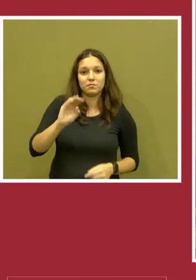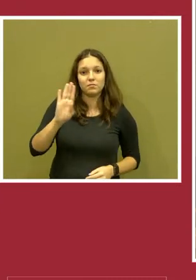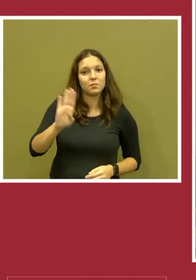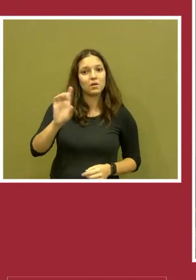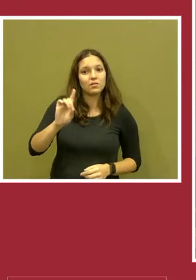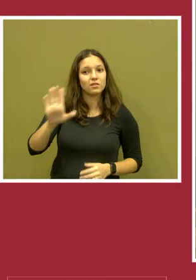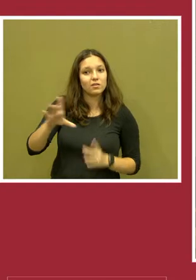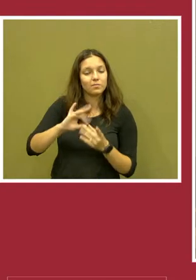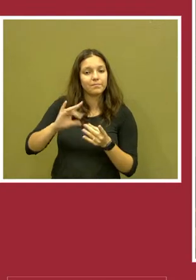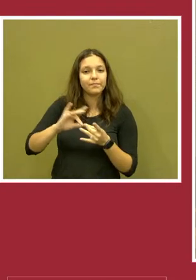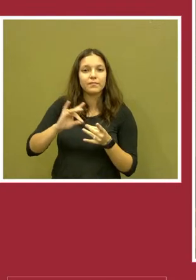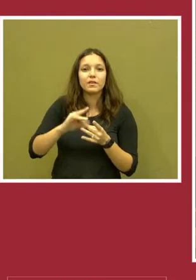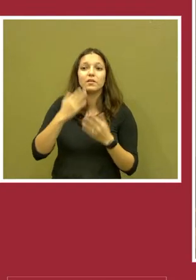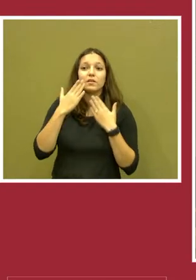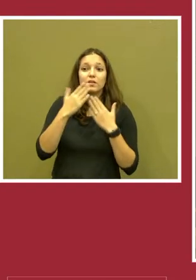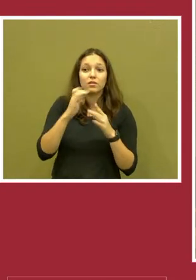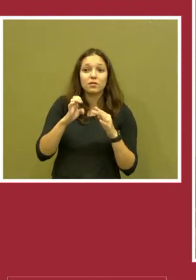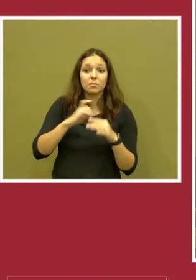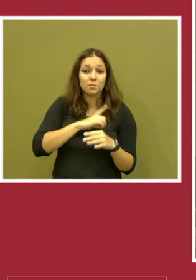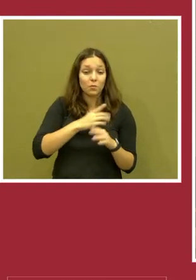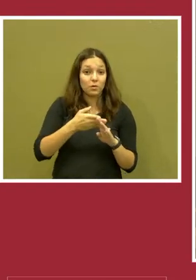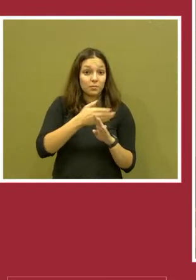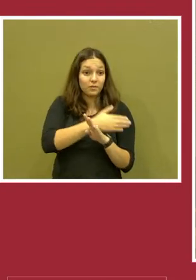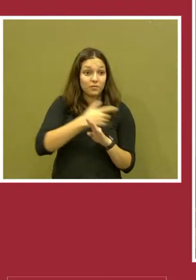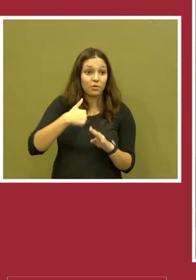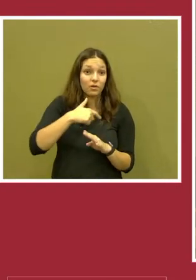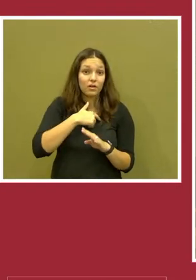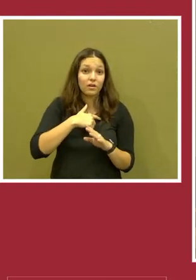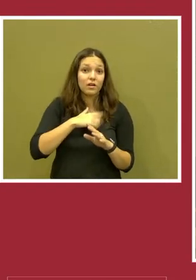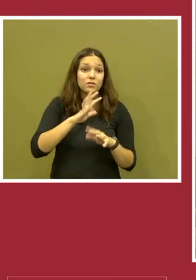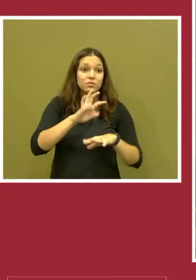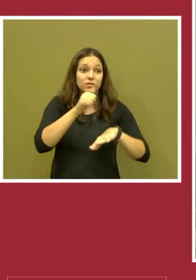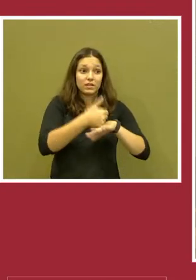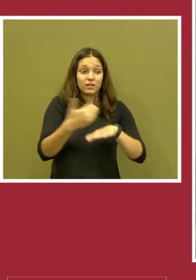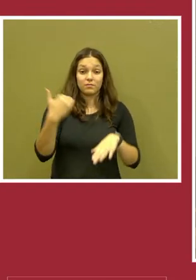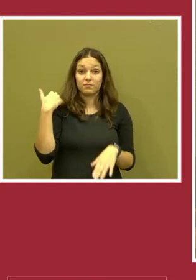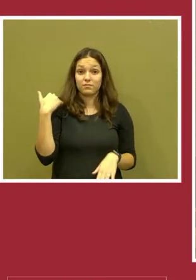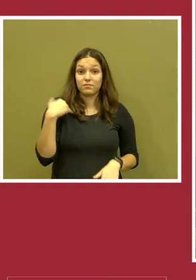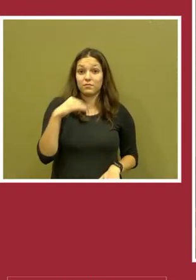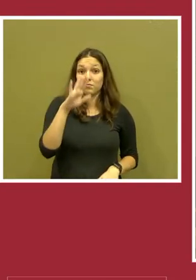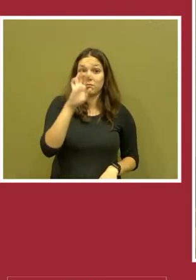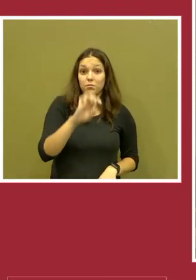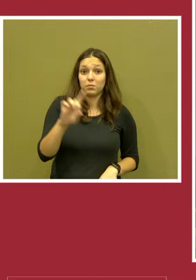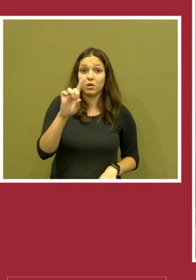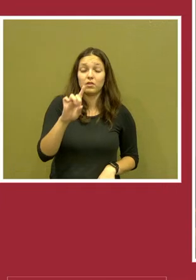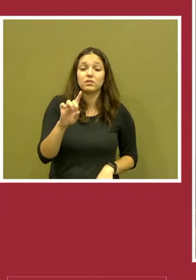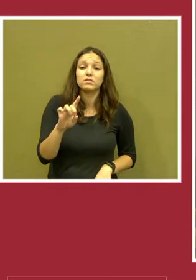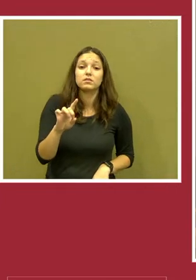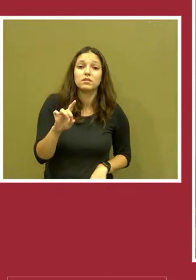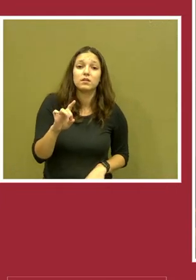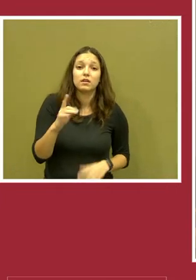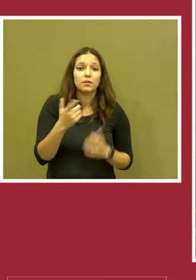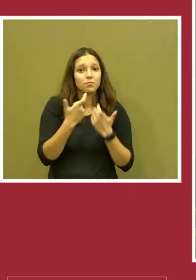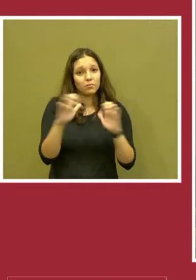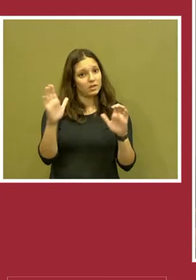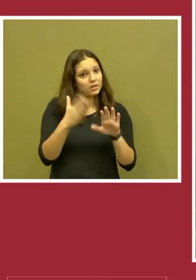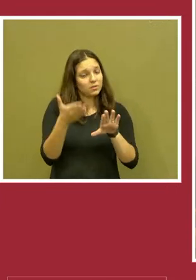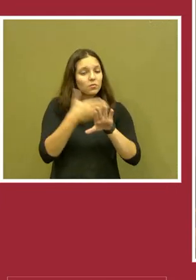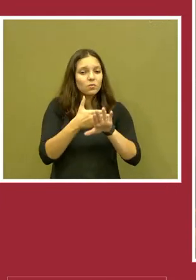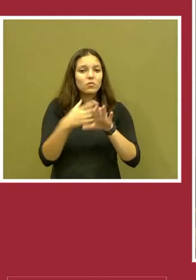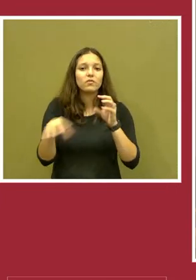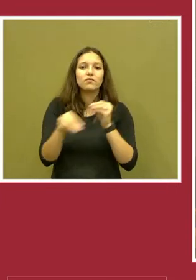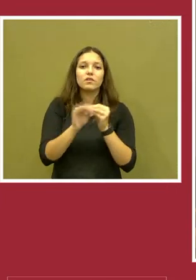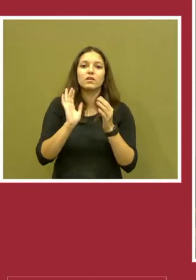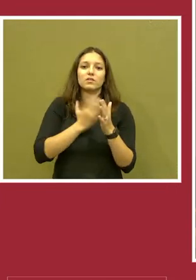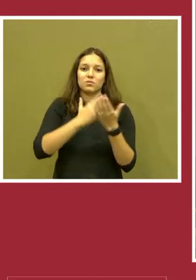you to the board before us who put together the last bond and the huge improvements and additions that that added to